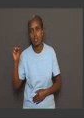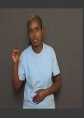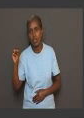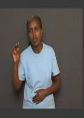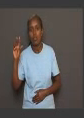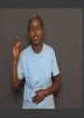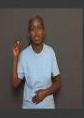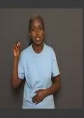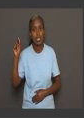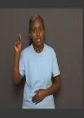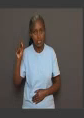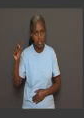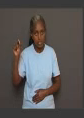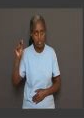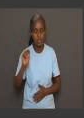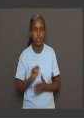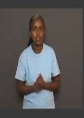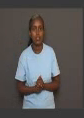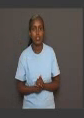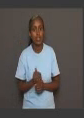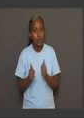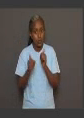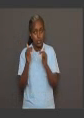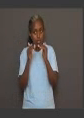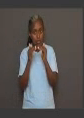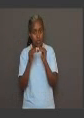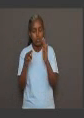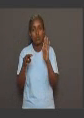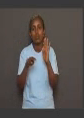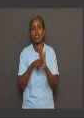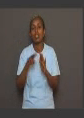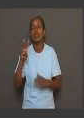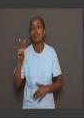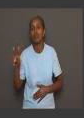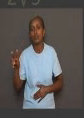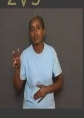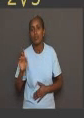of 30 degrees, which is negative 2.